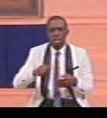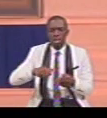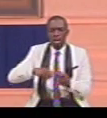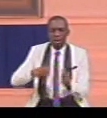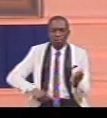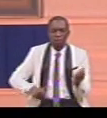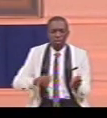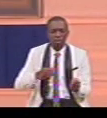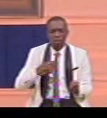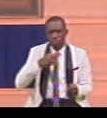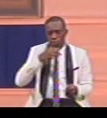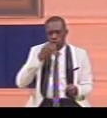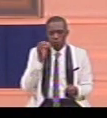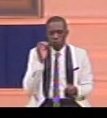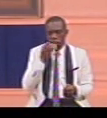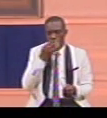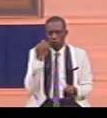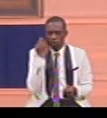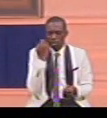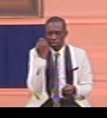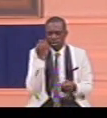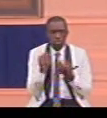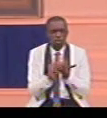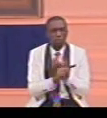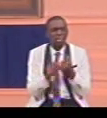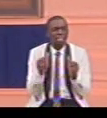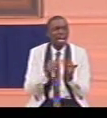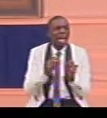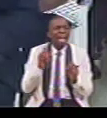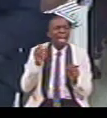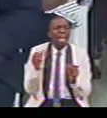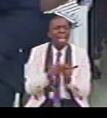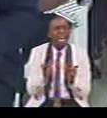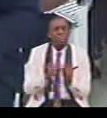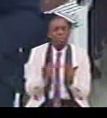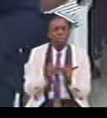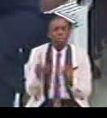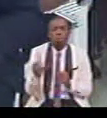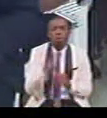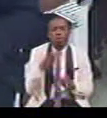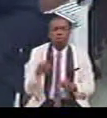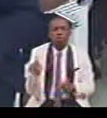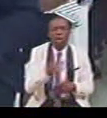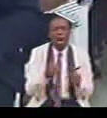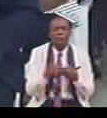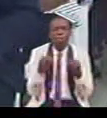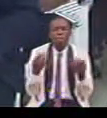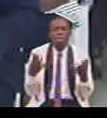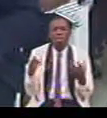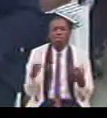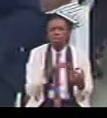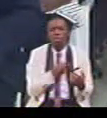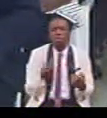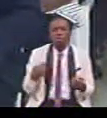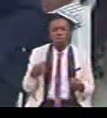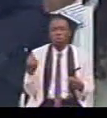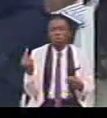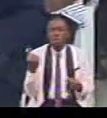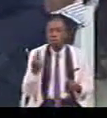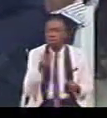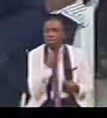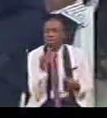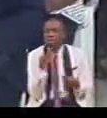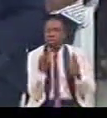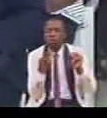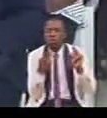us only the pastor only the preacher only our mothers and the Lord how